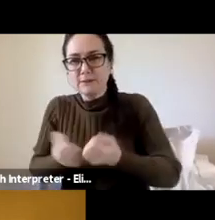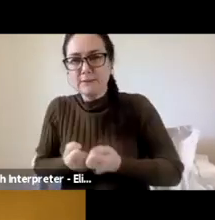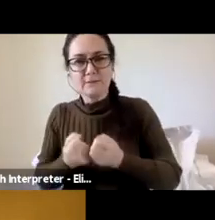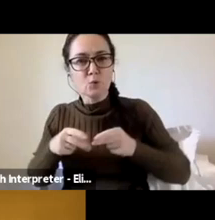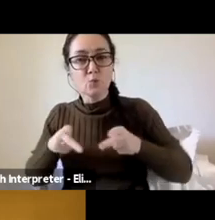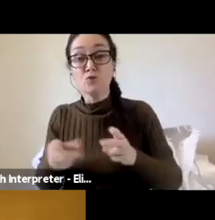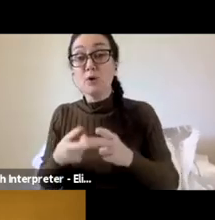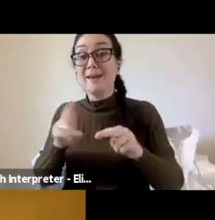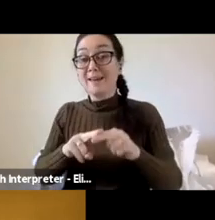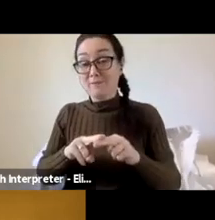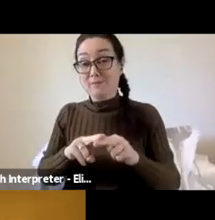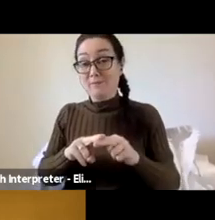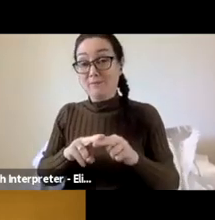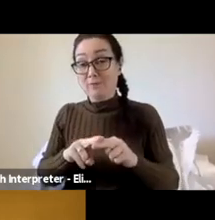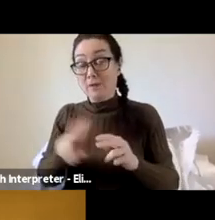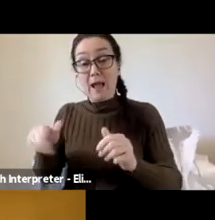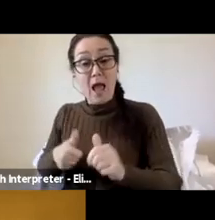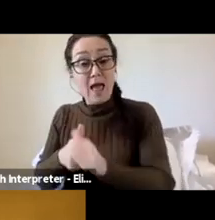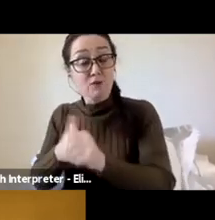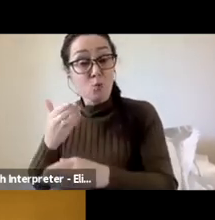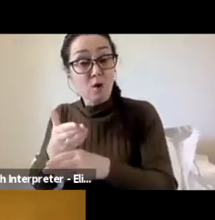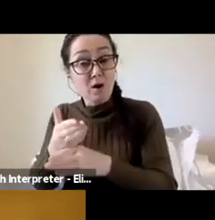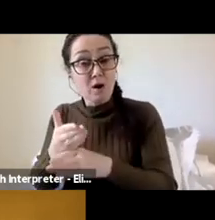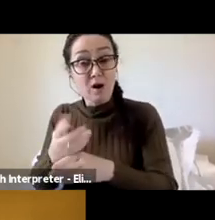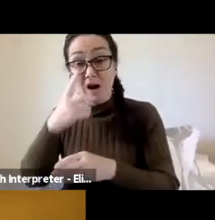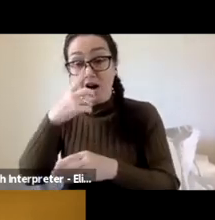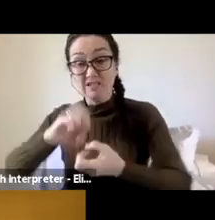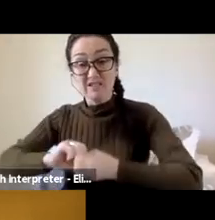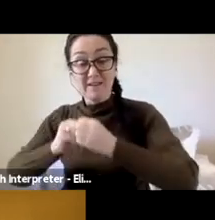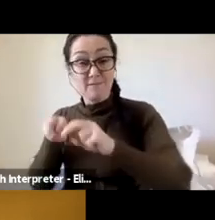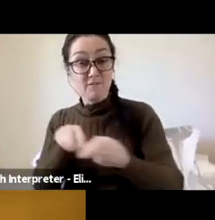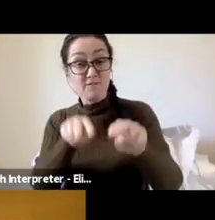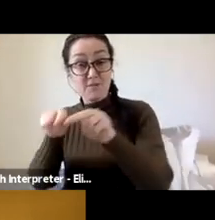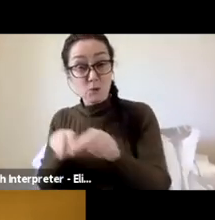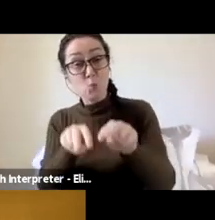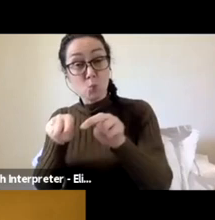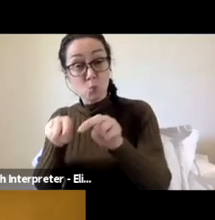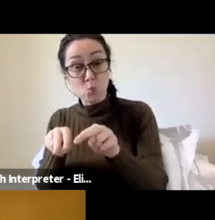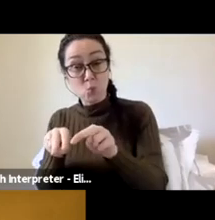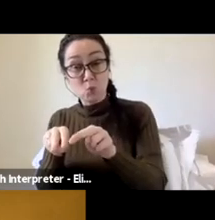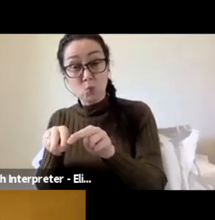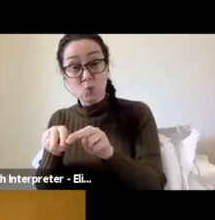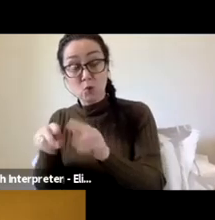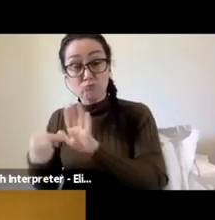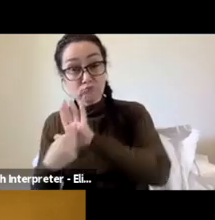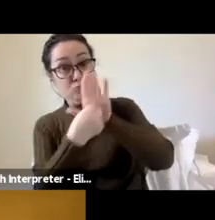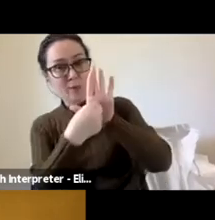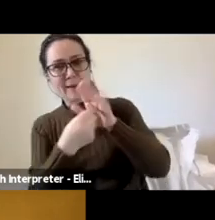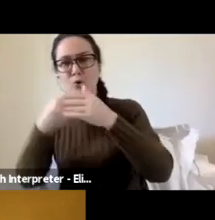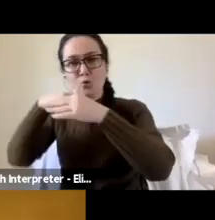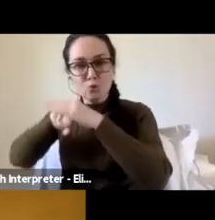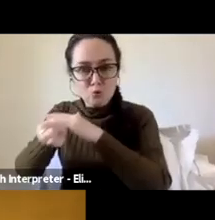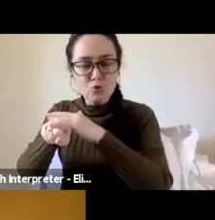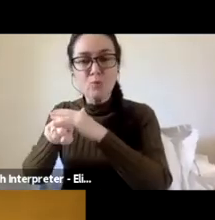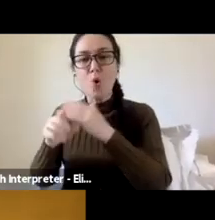your advocacy work can, for example, you can create videos that you can show on YouTube channels, or you can